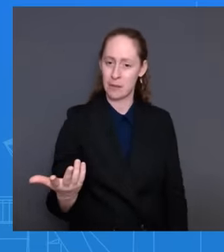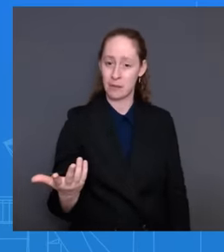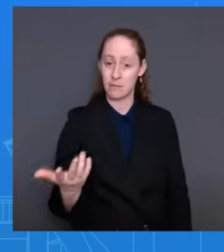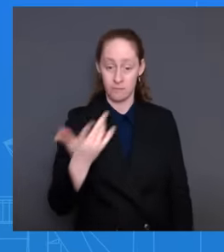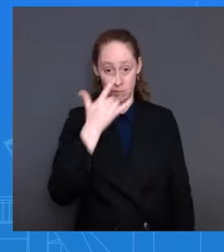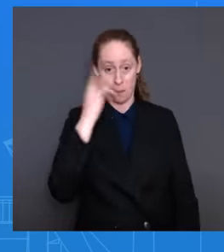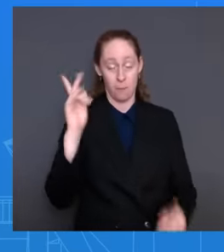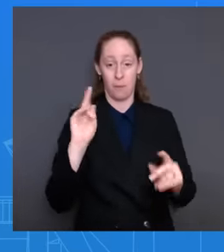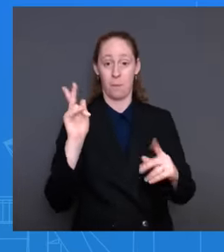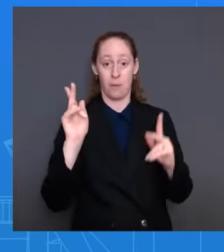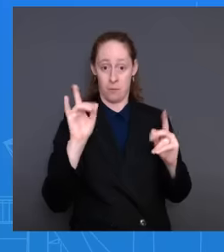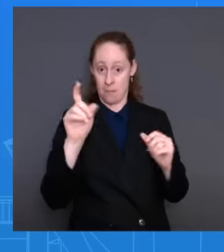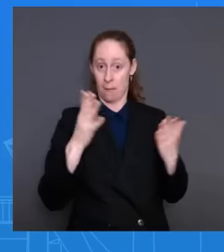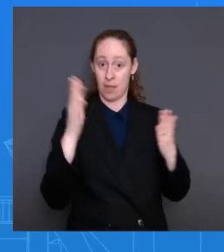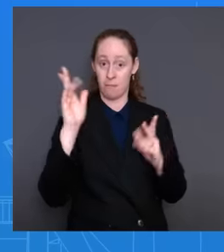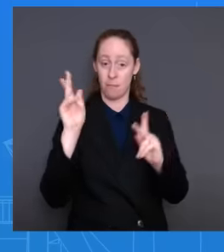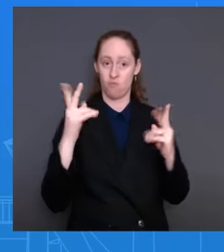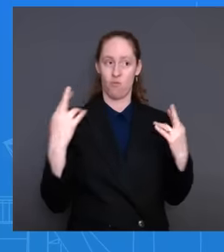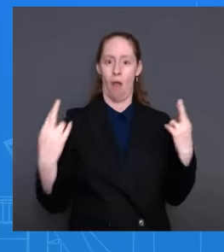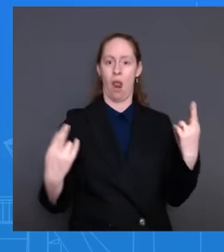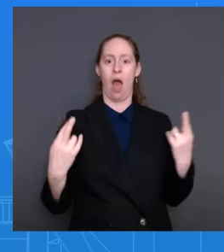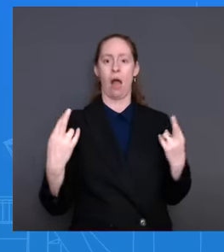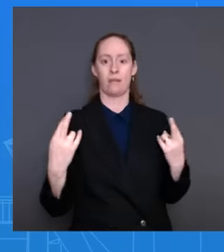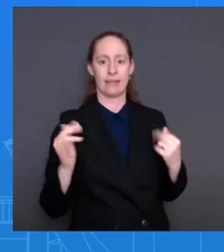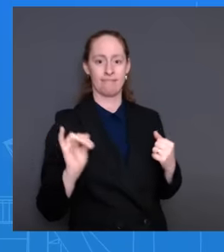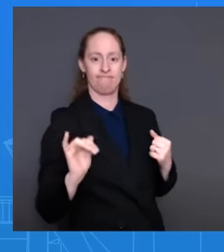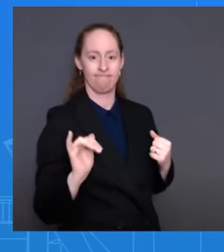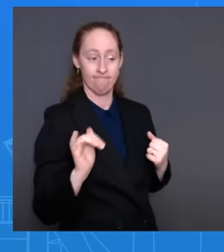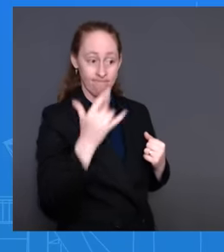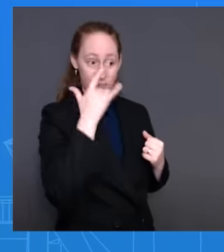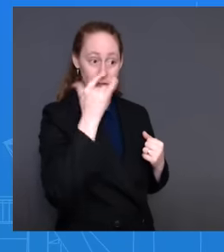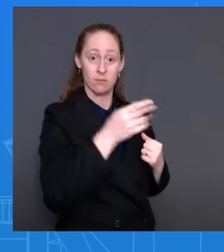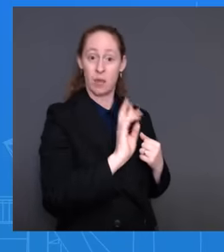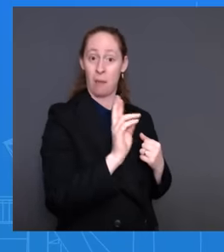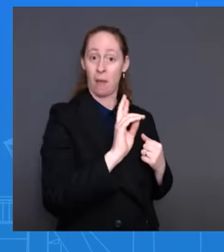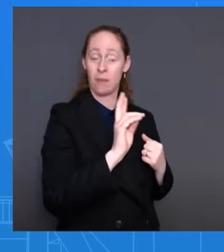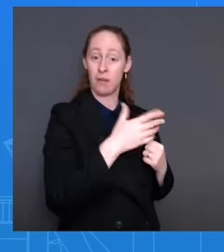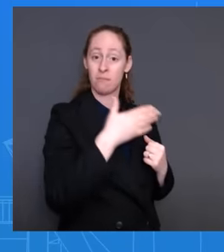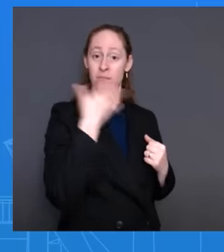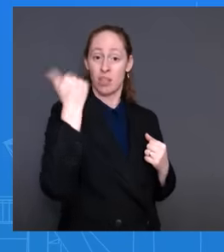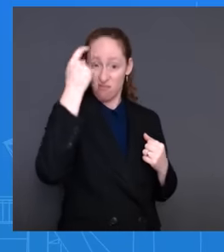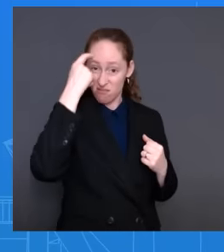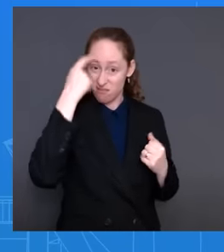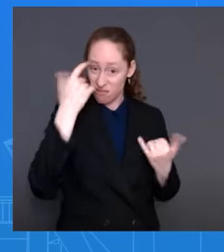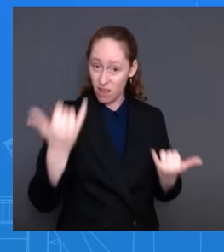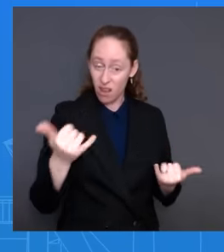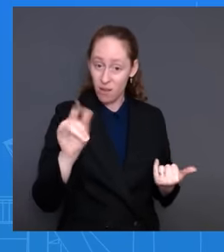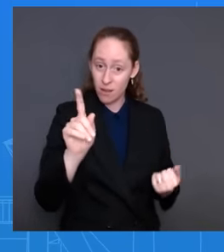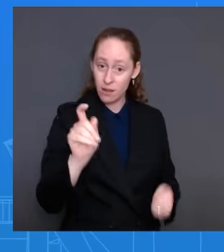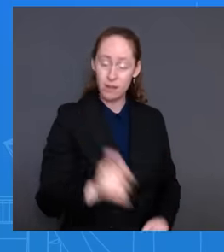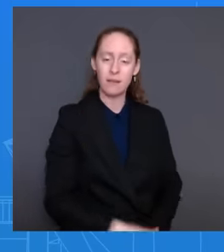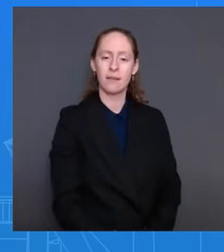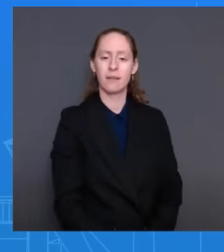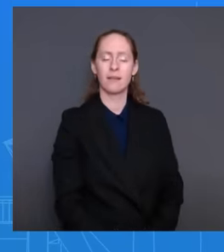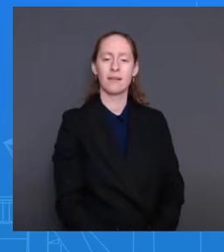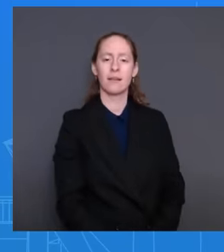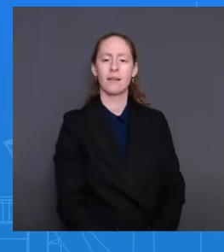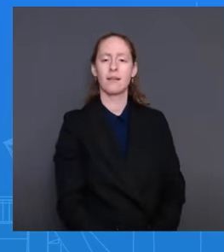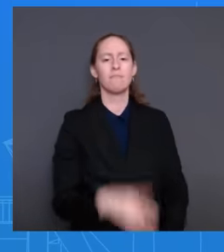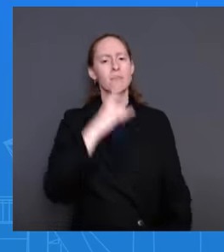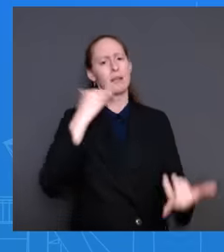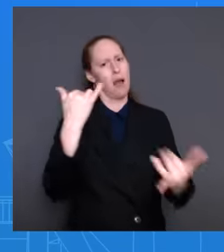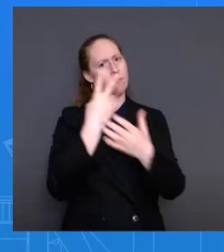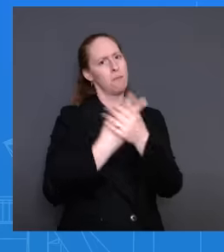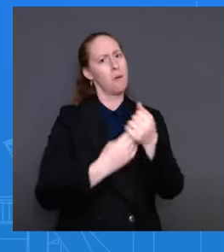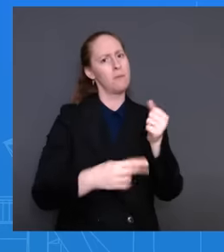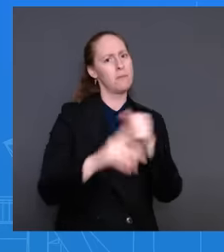that sense? Well, right now, as we know, there are bipartisan negotiations happening today. It may have happened already. I know there was supposed to be